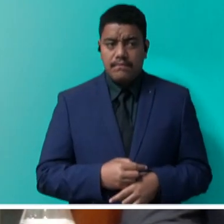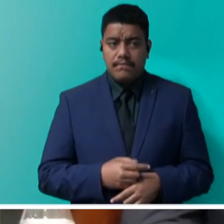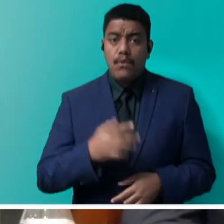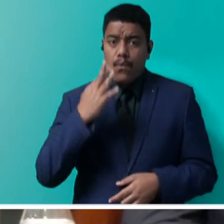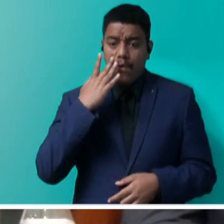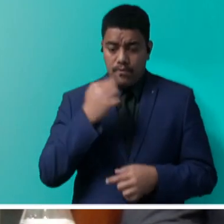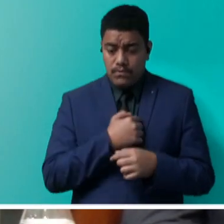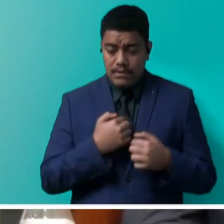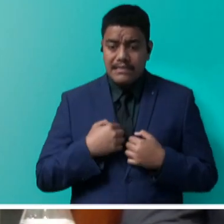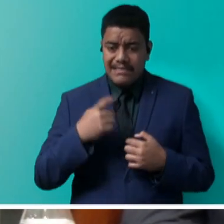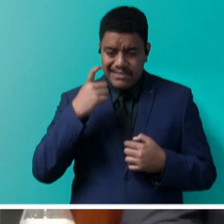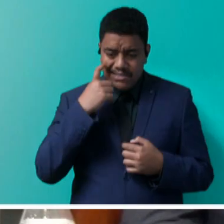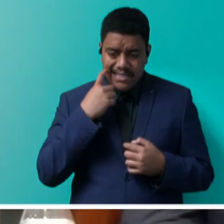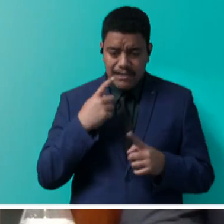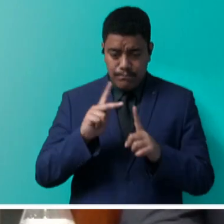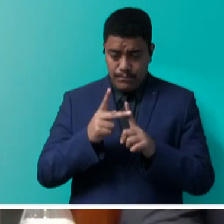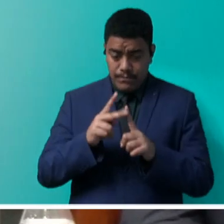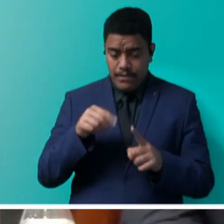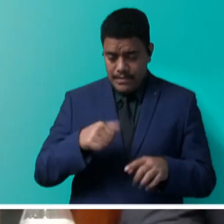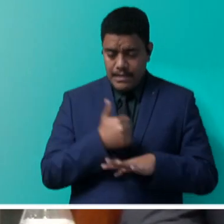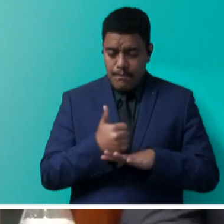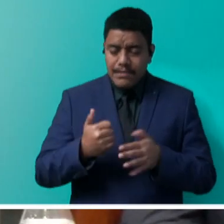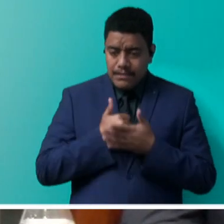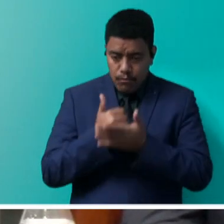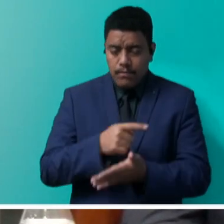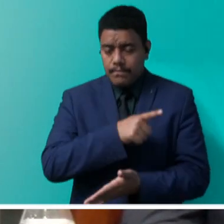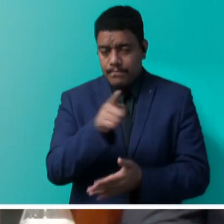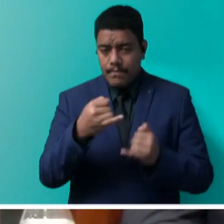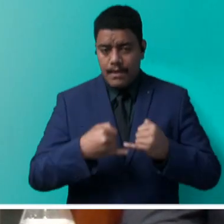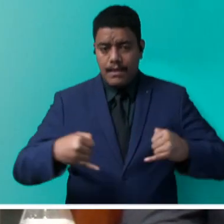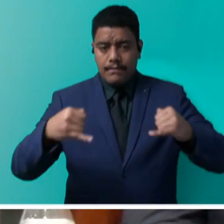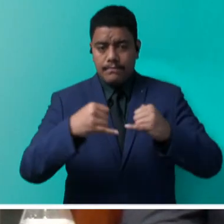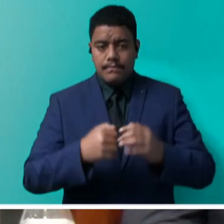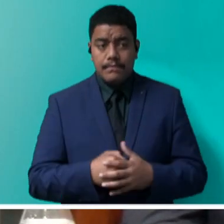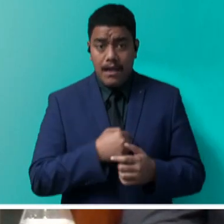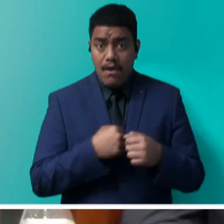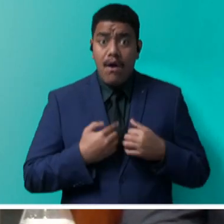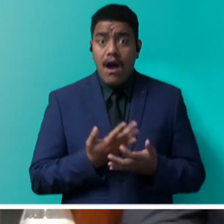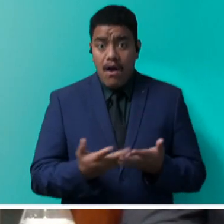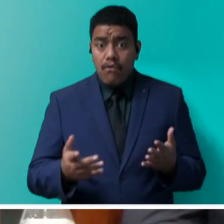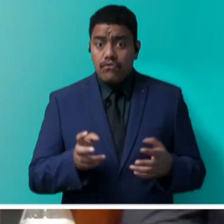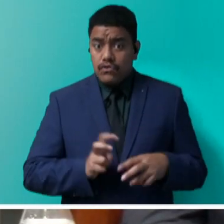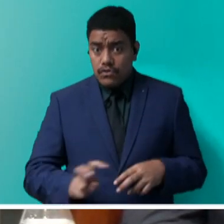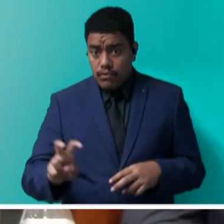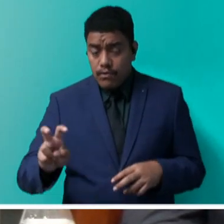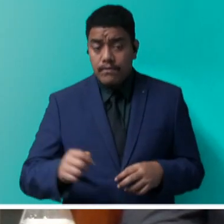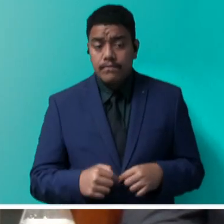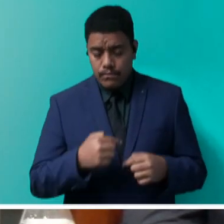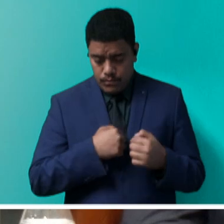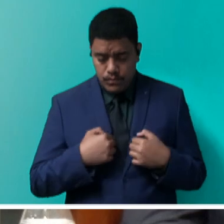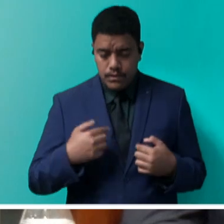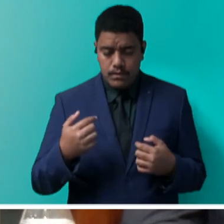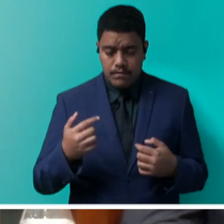remain our top priority for this government. Proven delivery methods, we have been